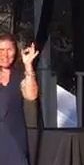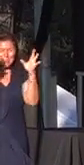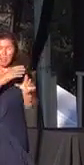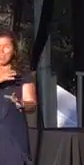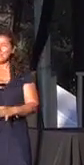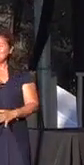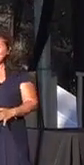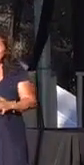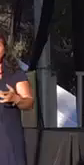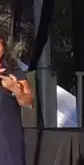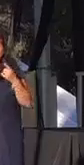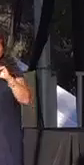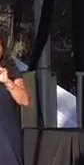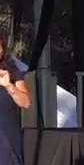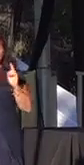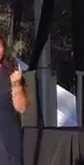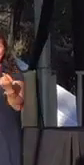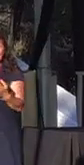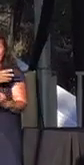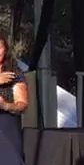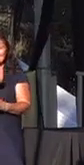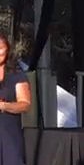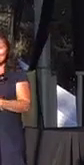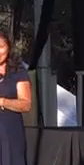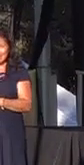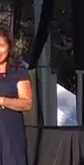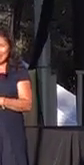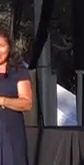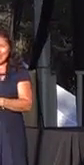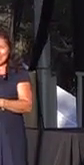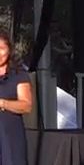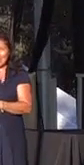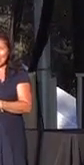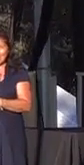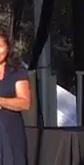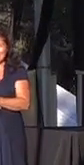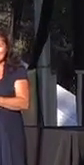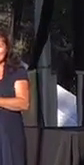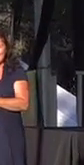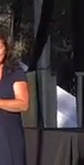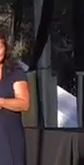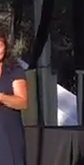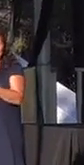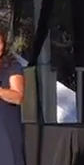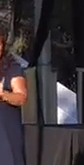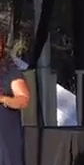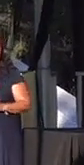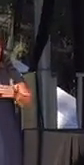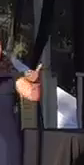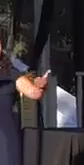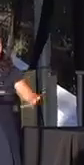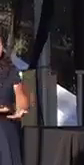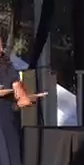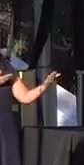for the Friendship Circle and Canine Companions for Interdependence. Welcome, Lily Rubenstein.